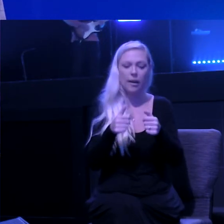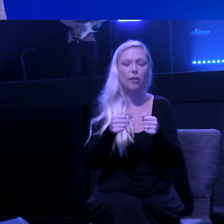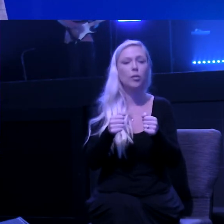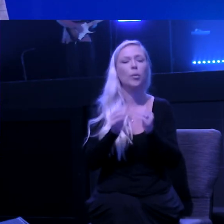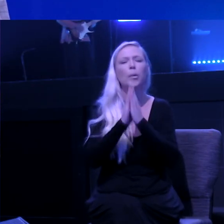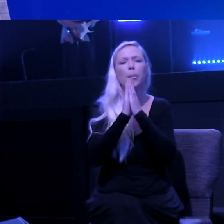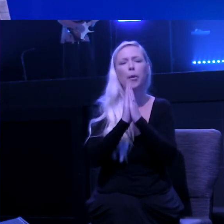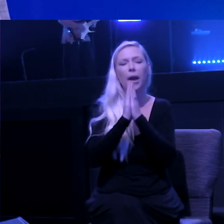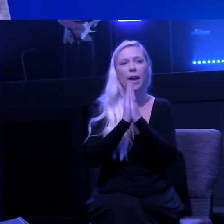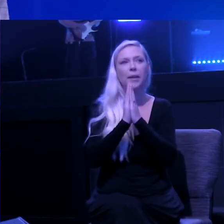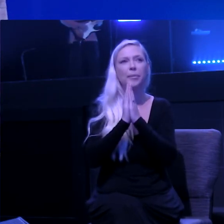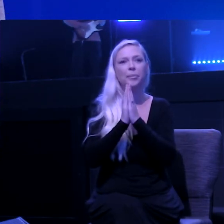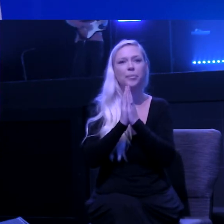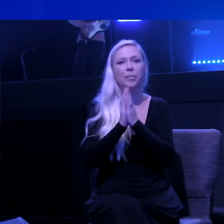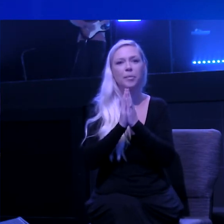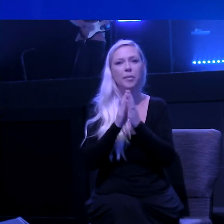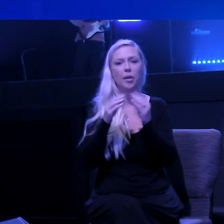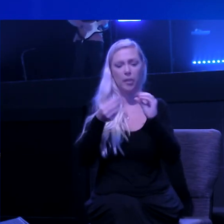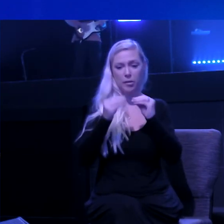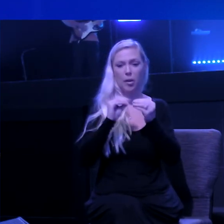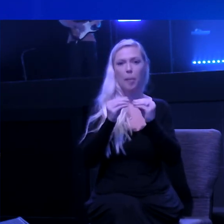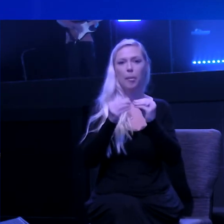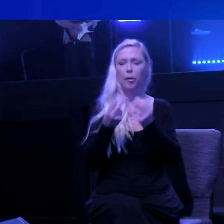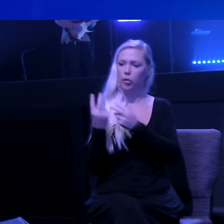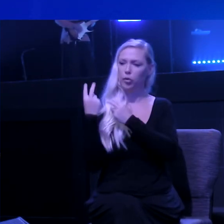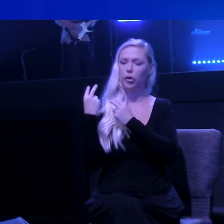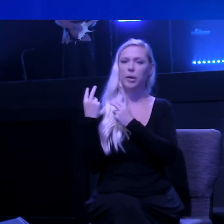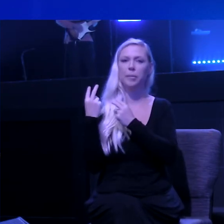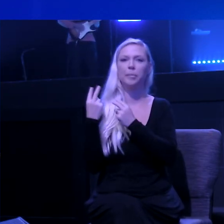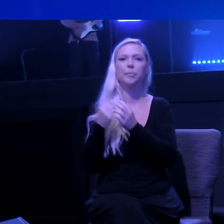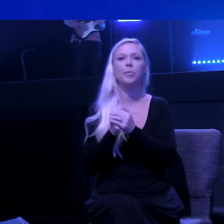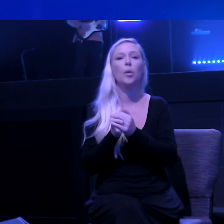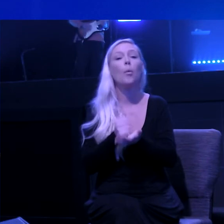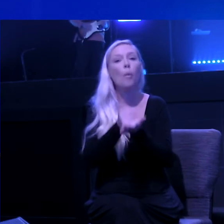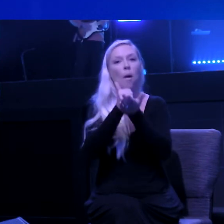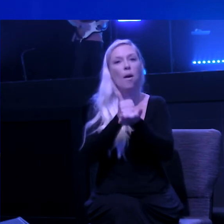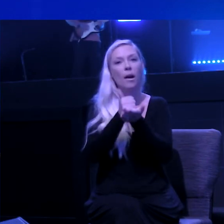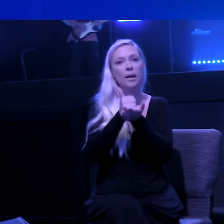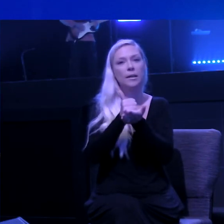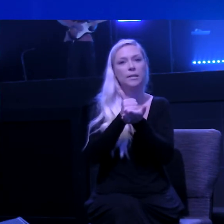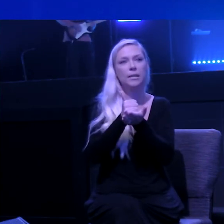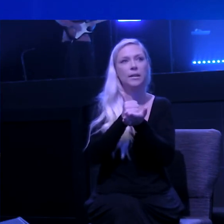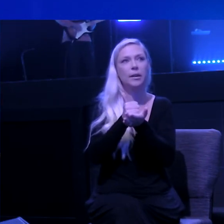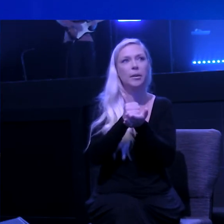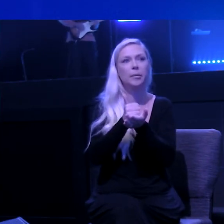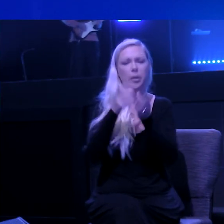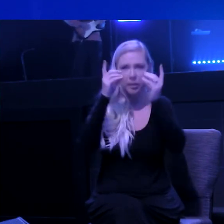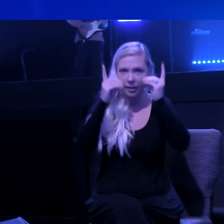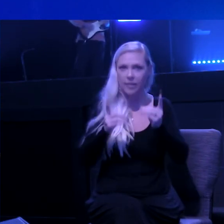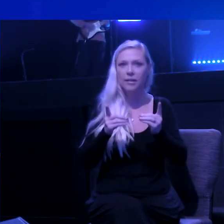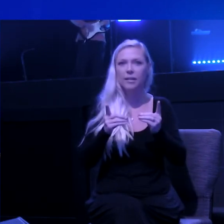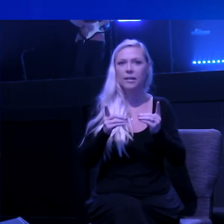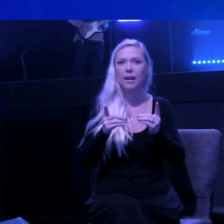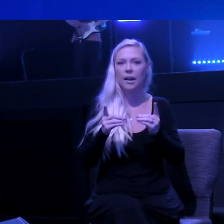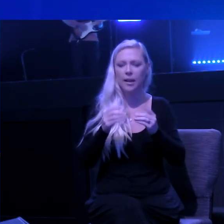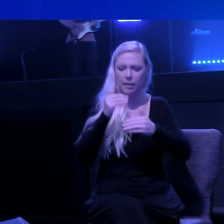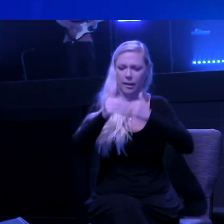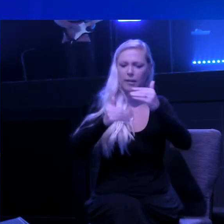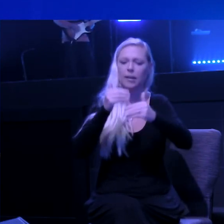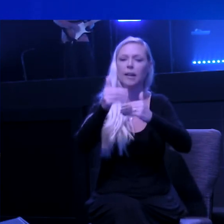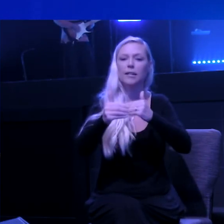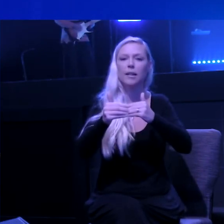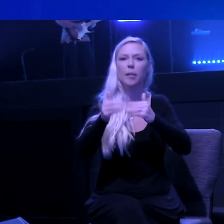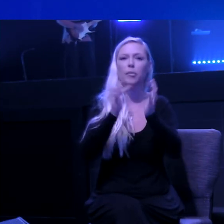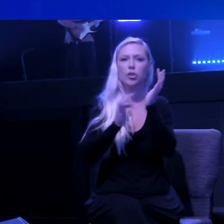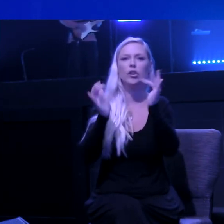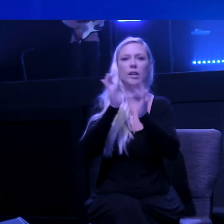number. Right now, we'll be in touch with you. We'll help you take purposeful steps towards Jesus, making him your Lord and your Savior.